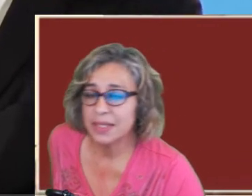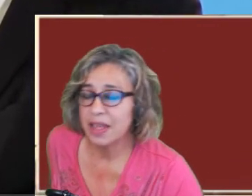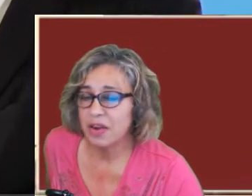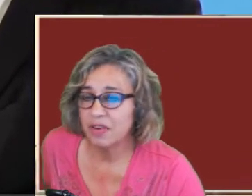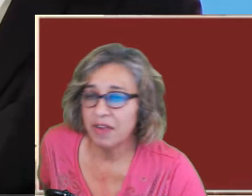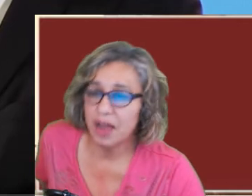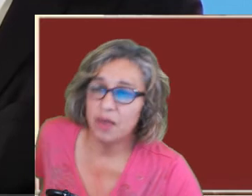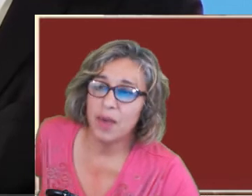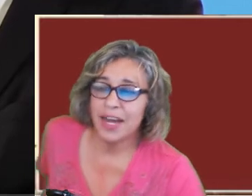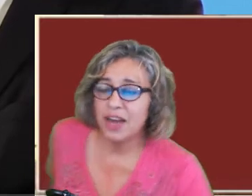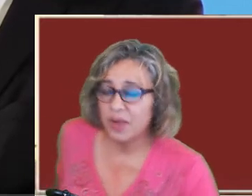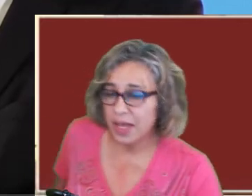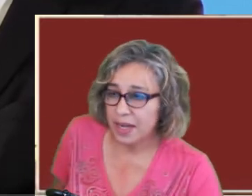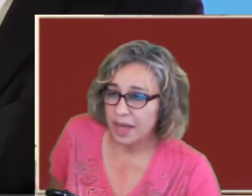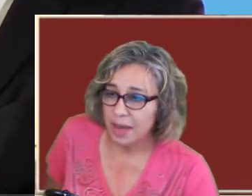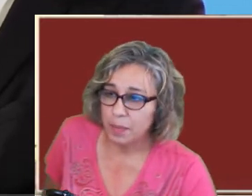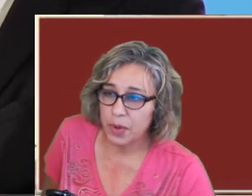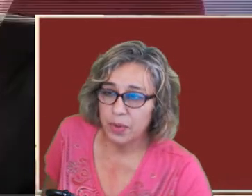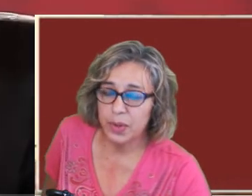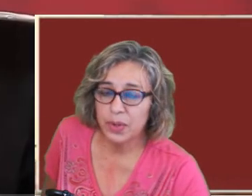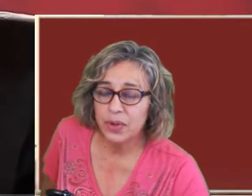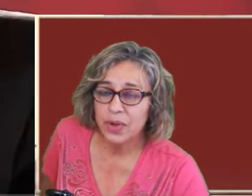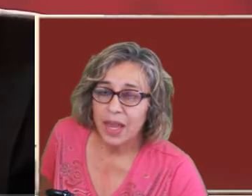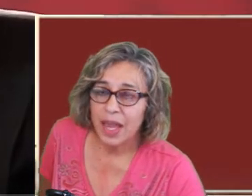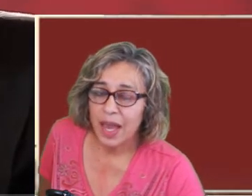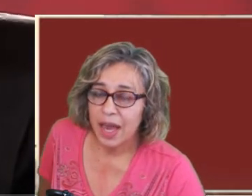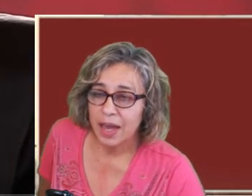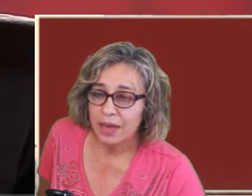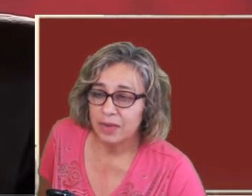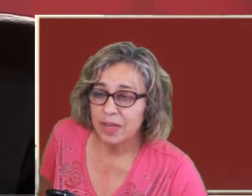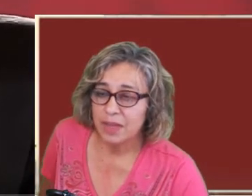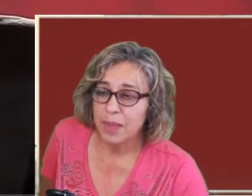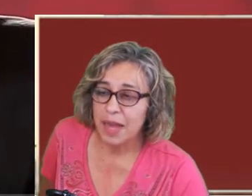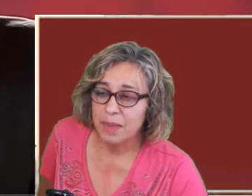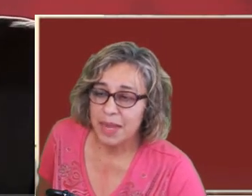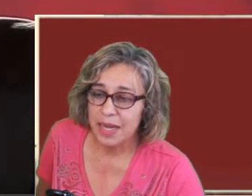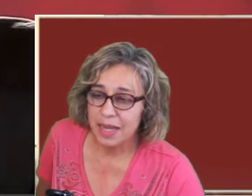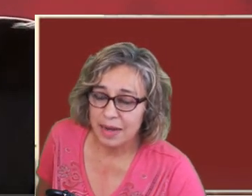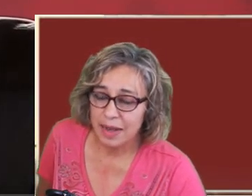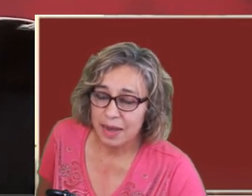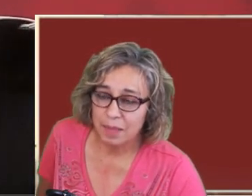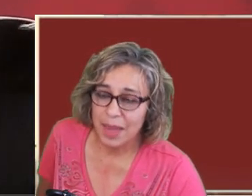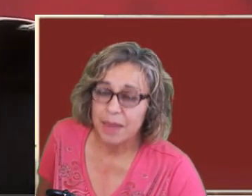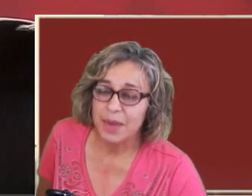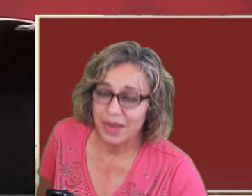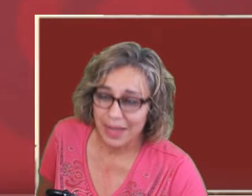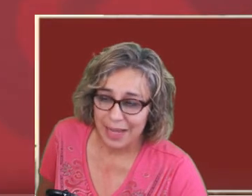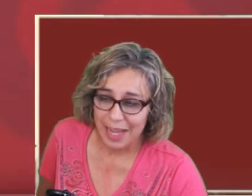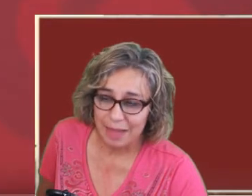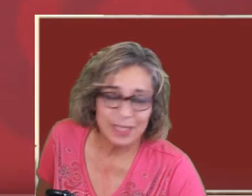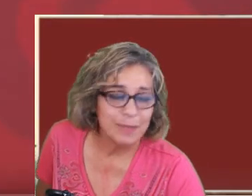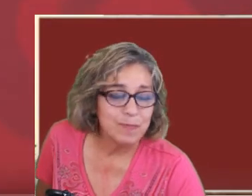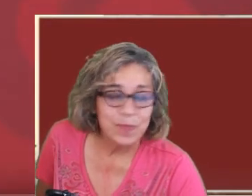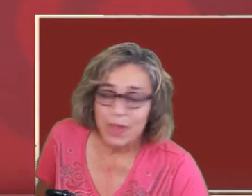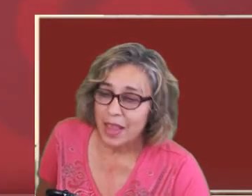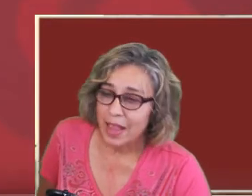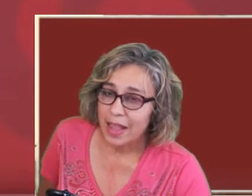Olympians that are right now in Peru, in the Panamanian, Pan American